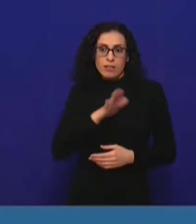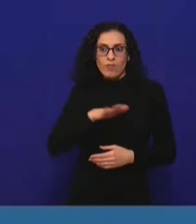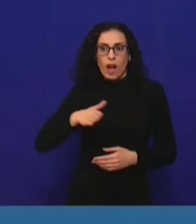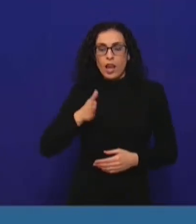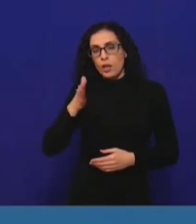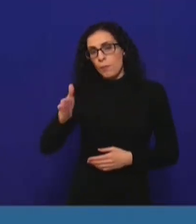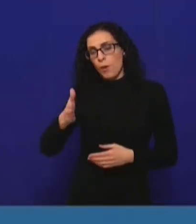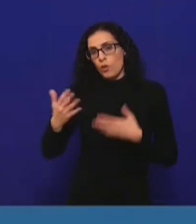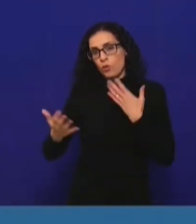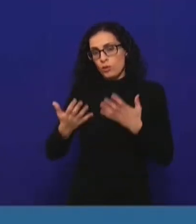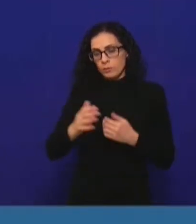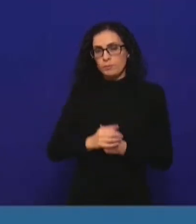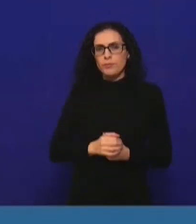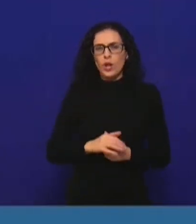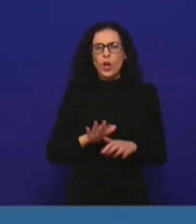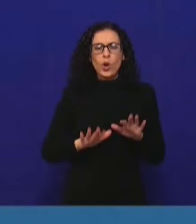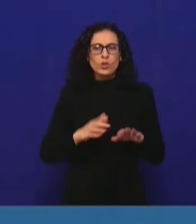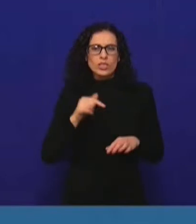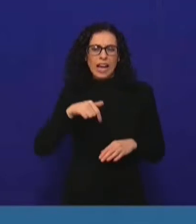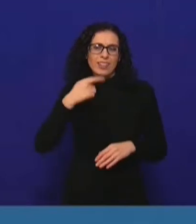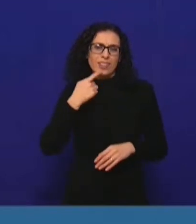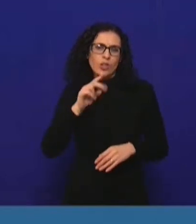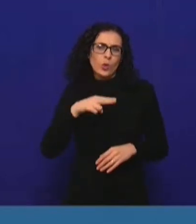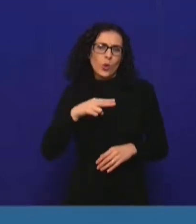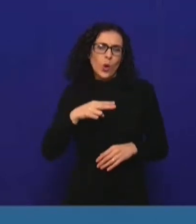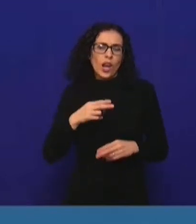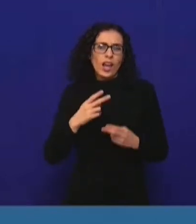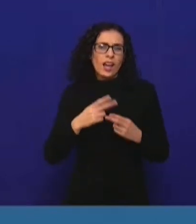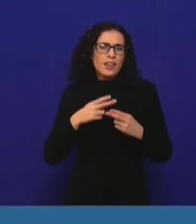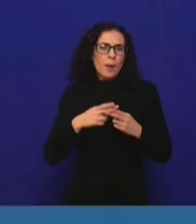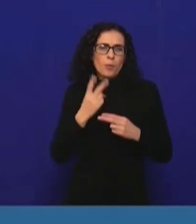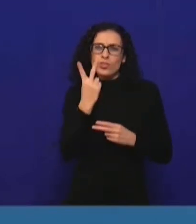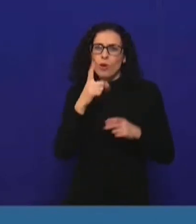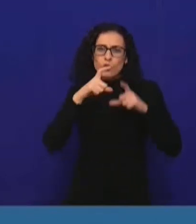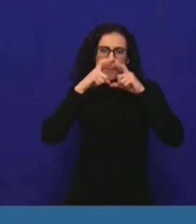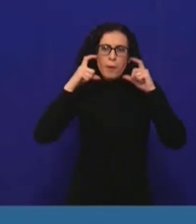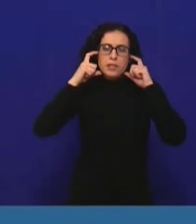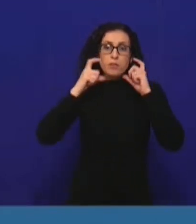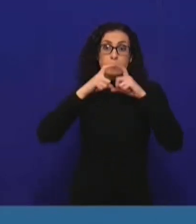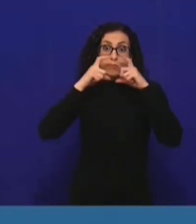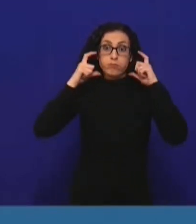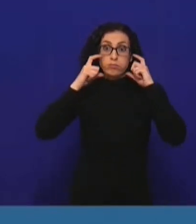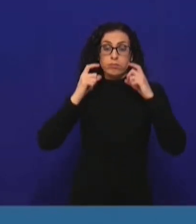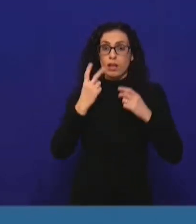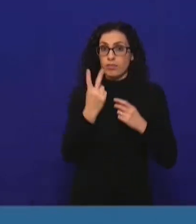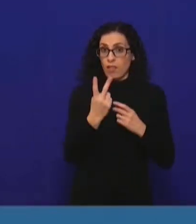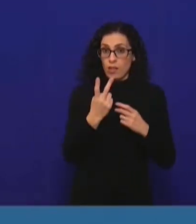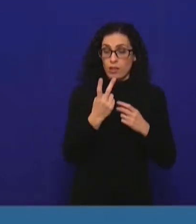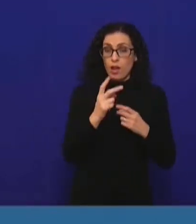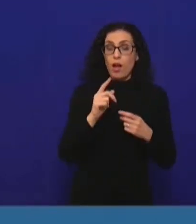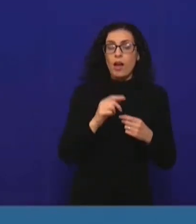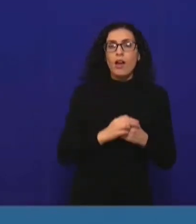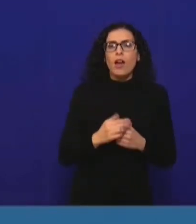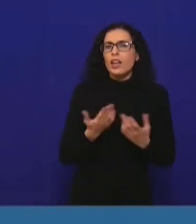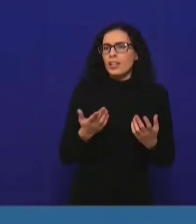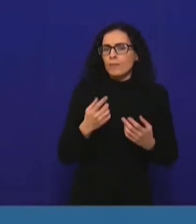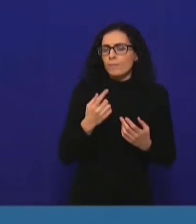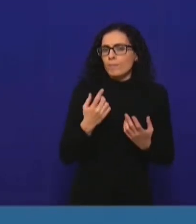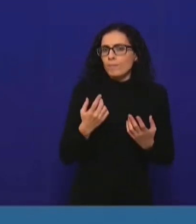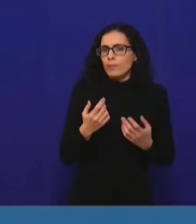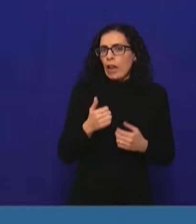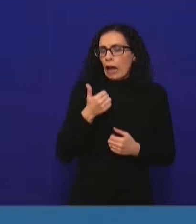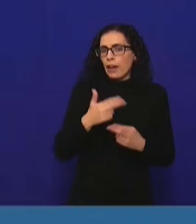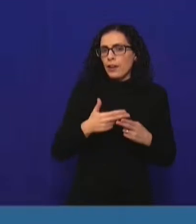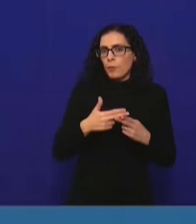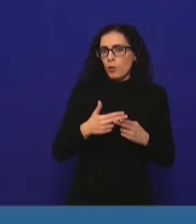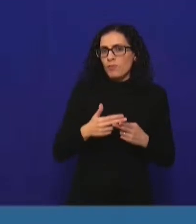on the double masking, which means people who wear a surgical mask and then they wear the second mask, which could be a cloth mask or another surgical mask. What's your position on this, and should we start